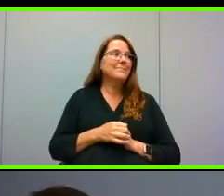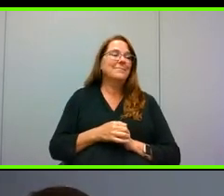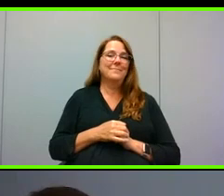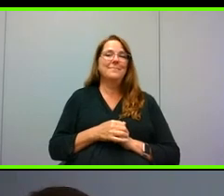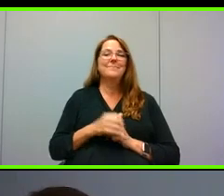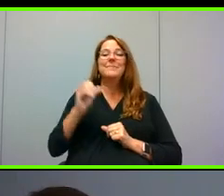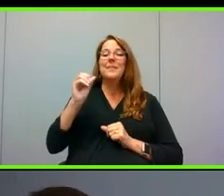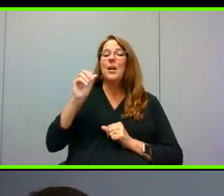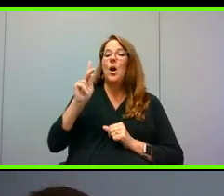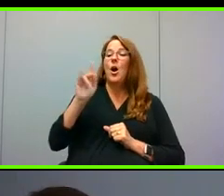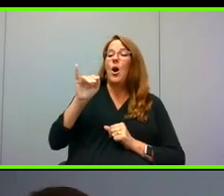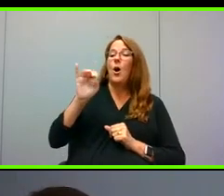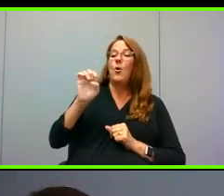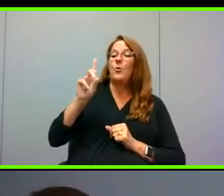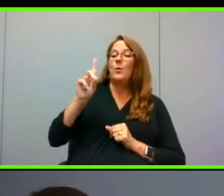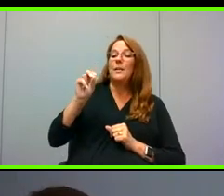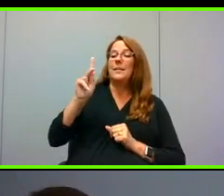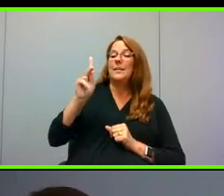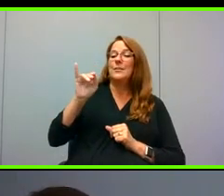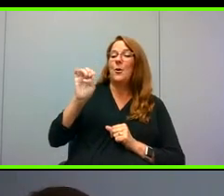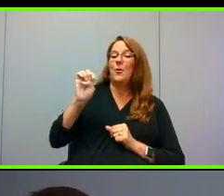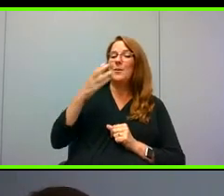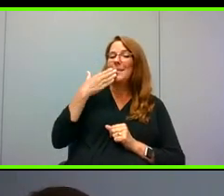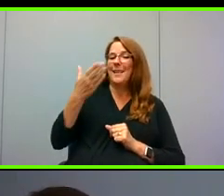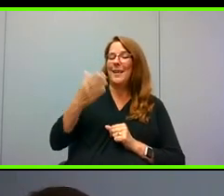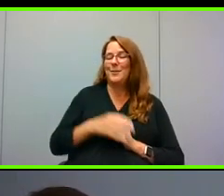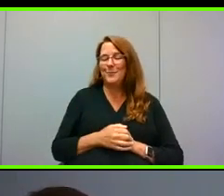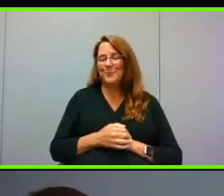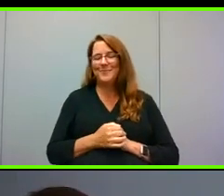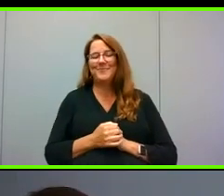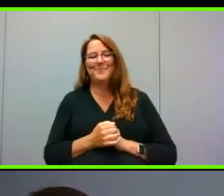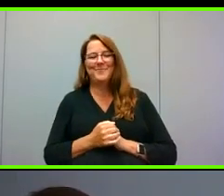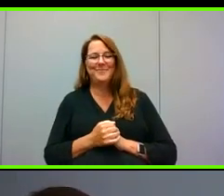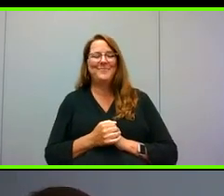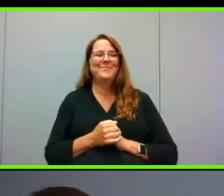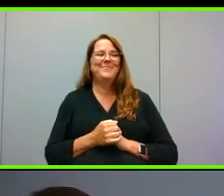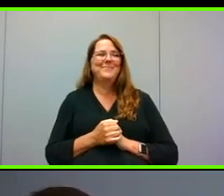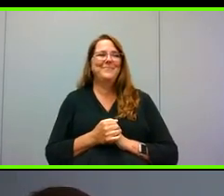Okie dokie, thank you. Thank you.